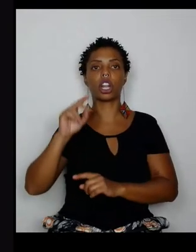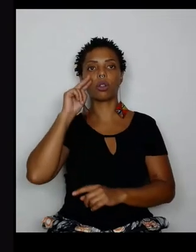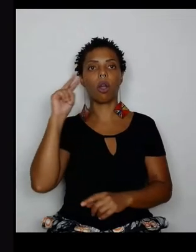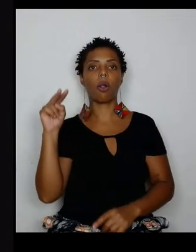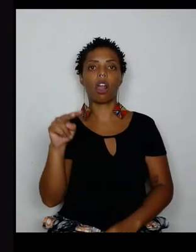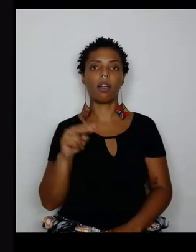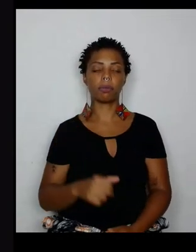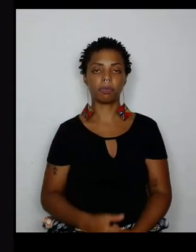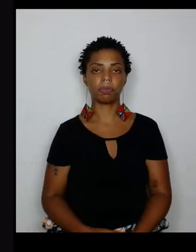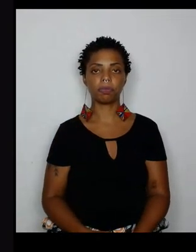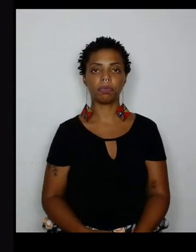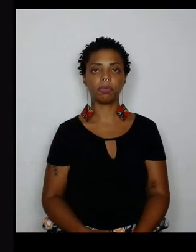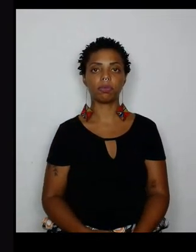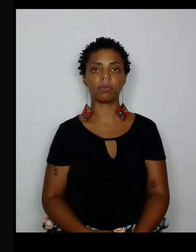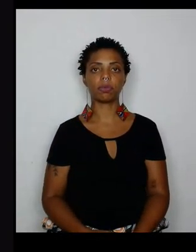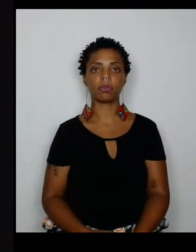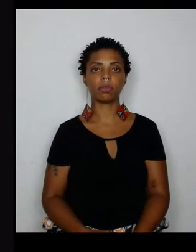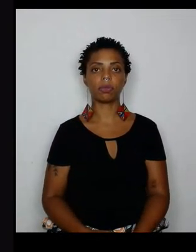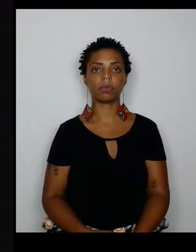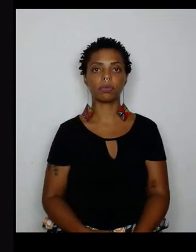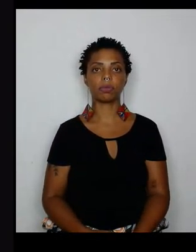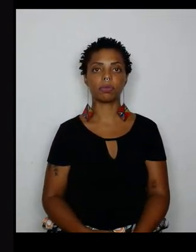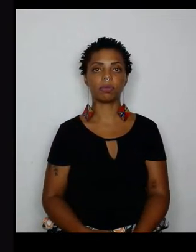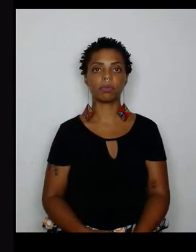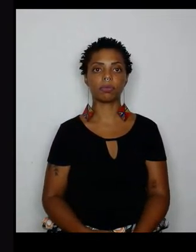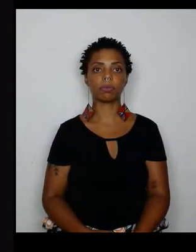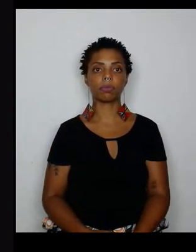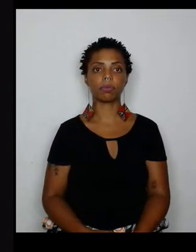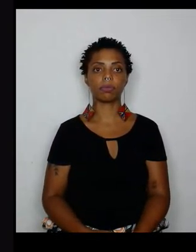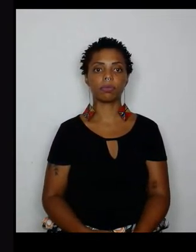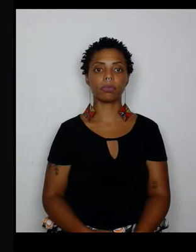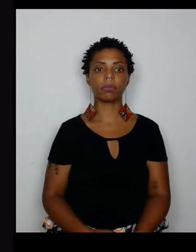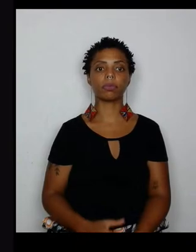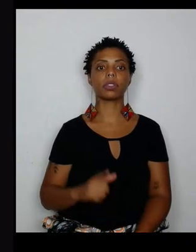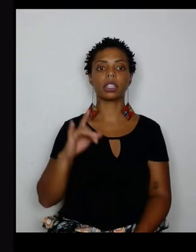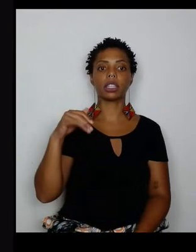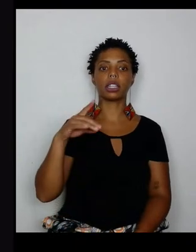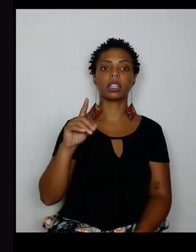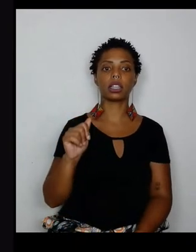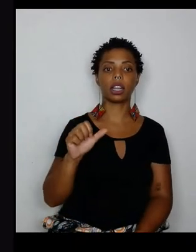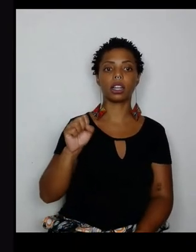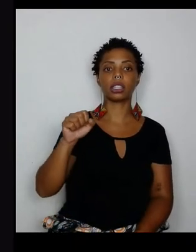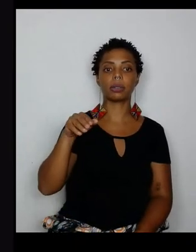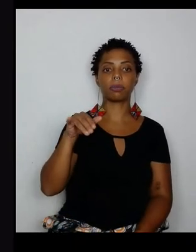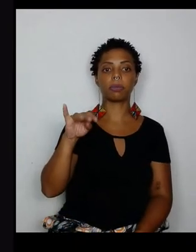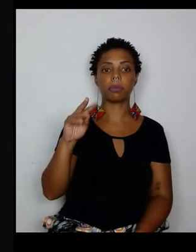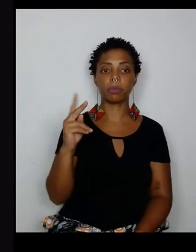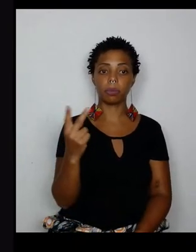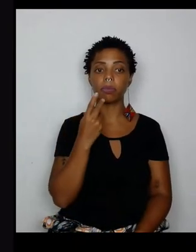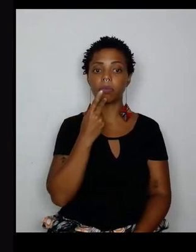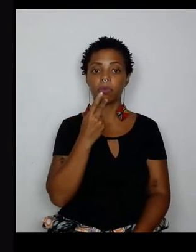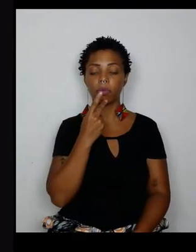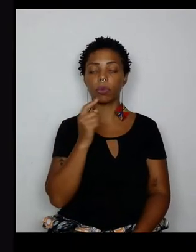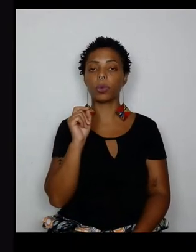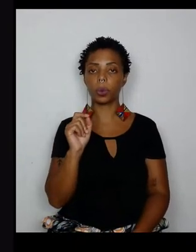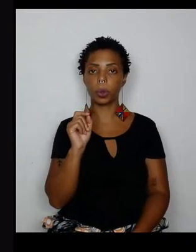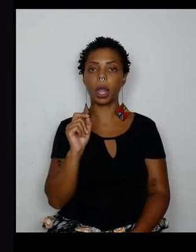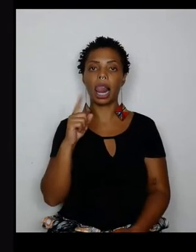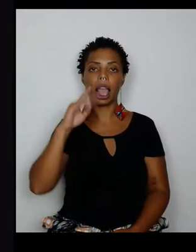tohiwai smith has explained that while imperialism may have framed colonial representations of indigenous